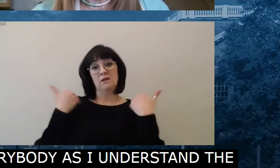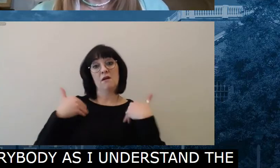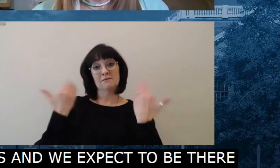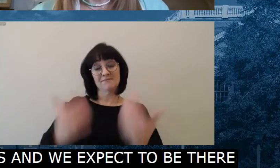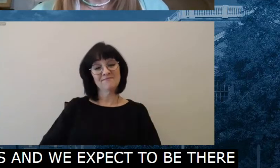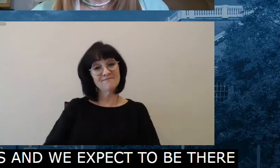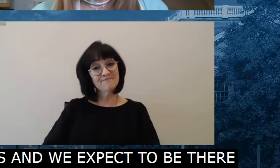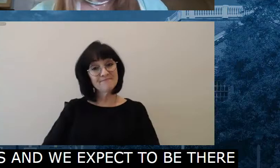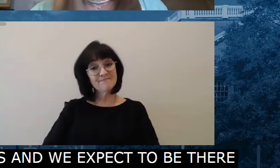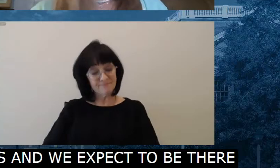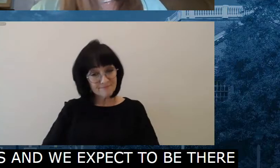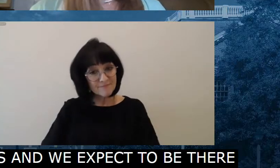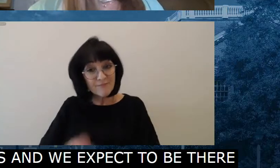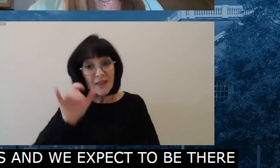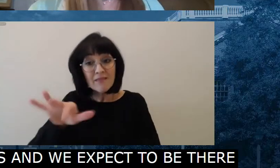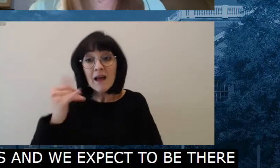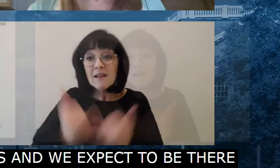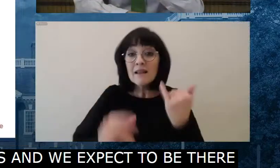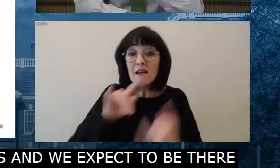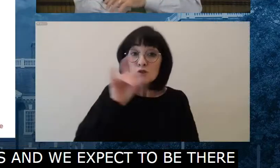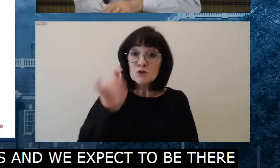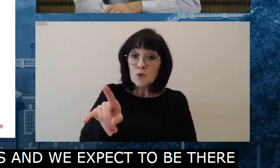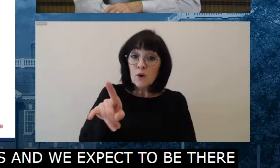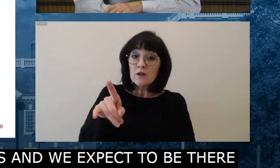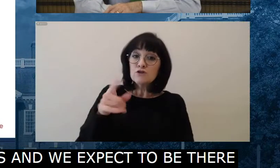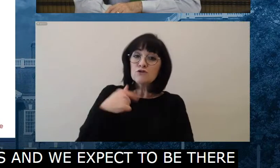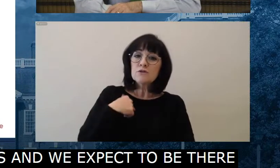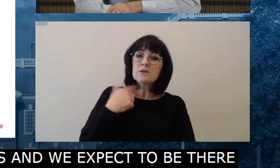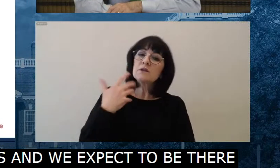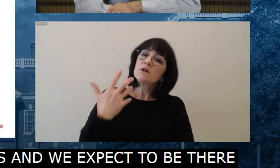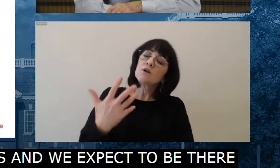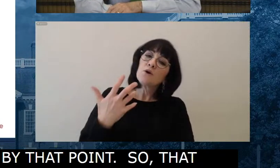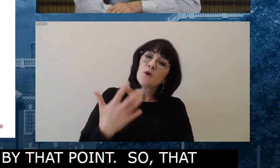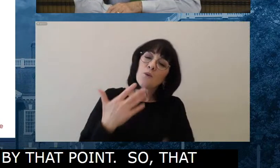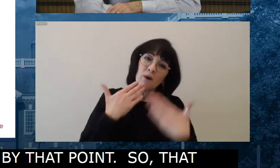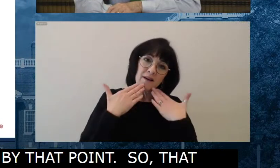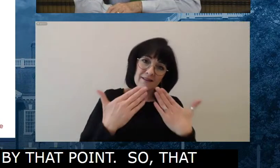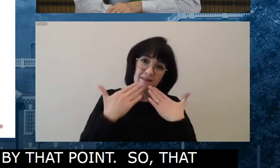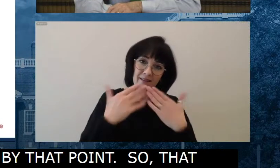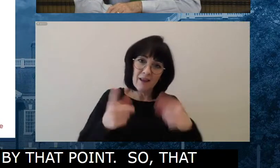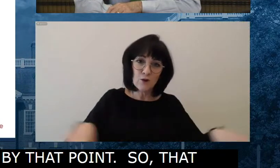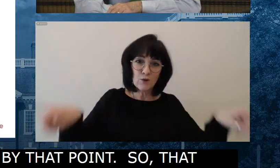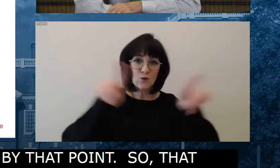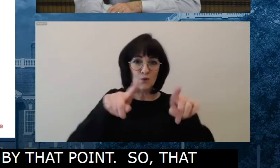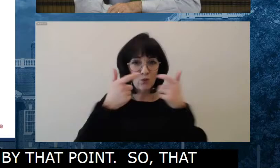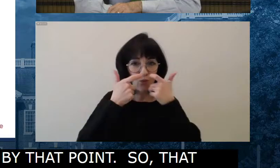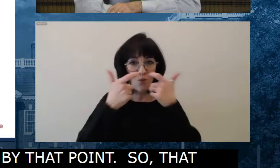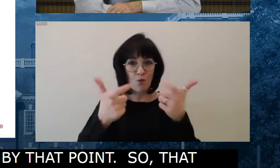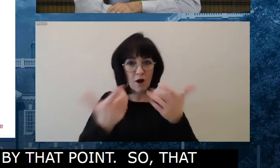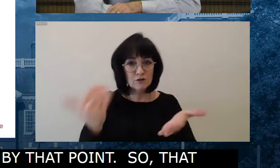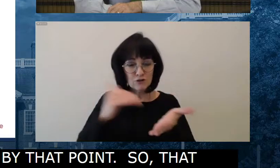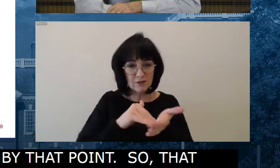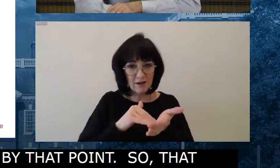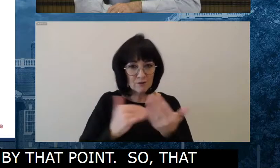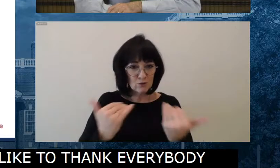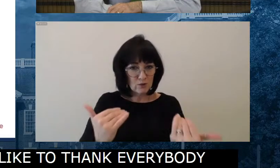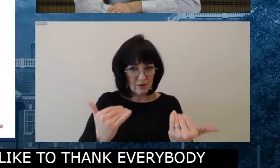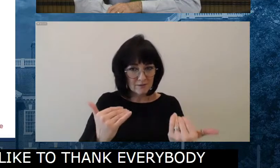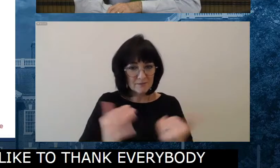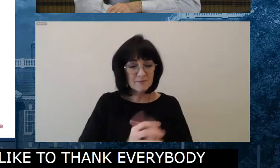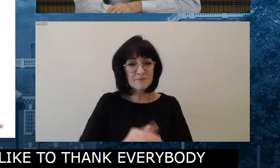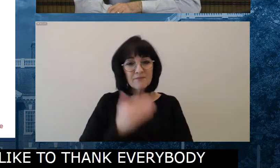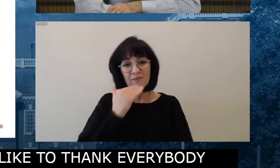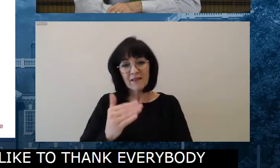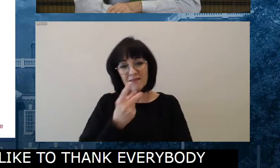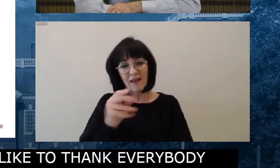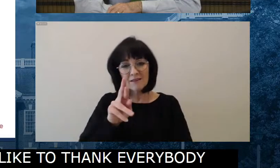So that being the last question, I would like to just thank everybody for joining us again today. Thank Dr.